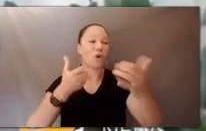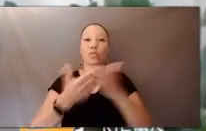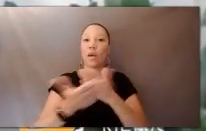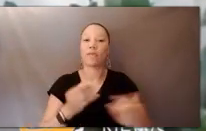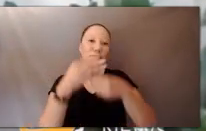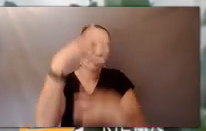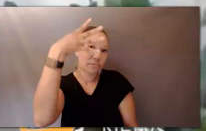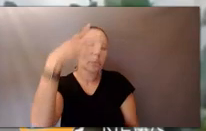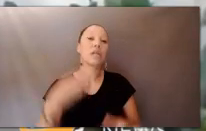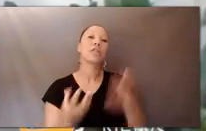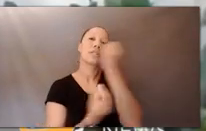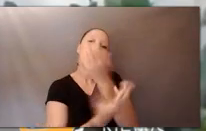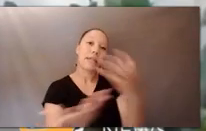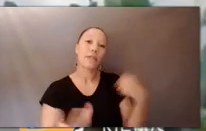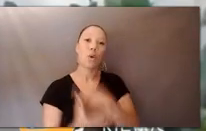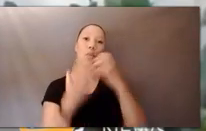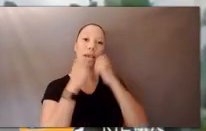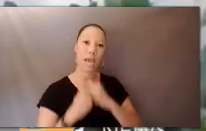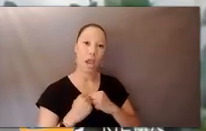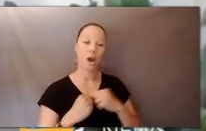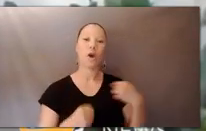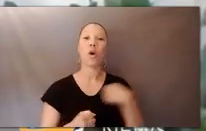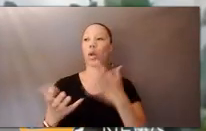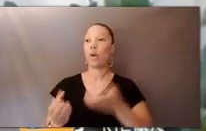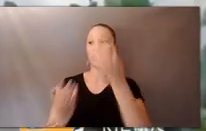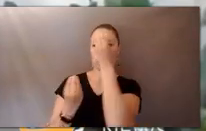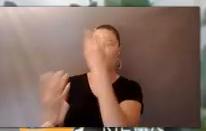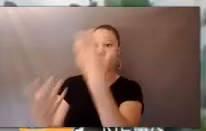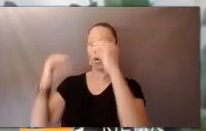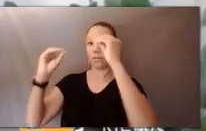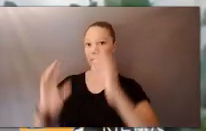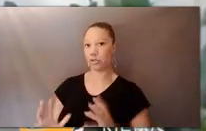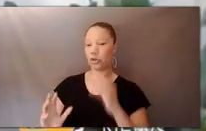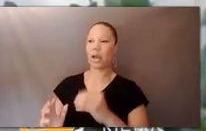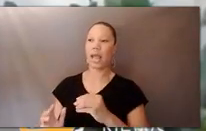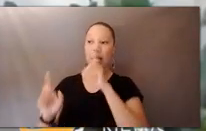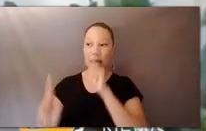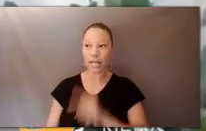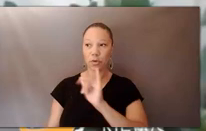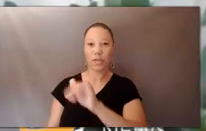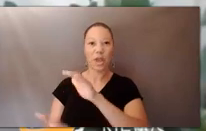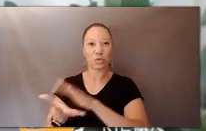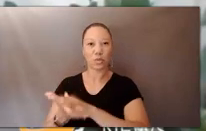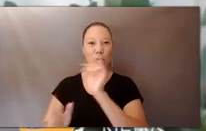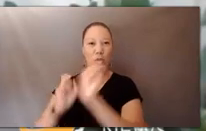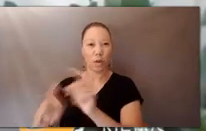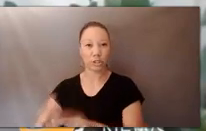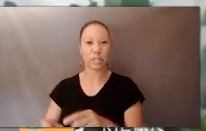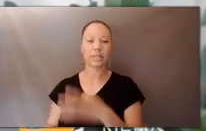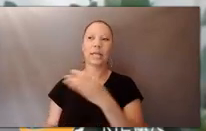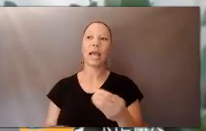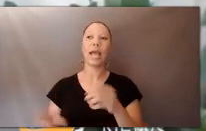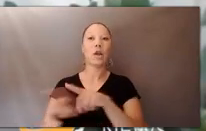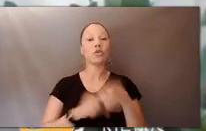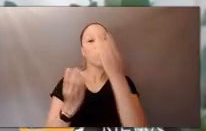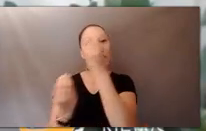know that we care. We really try to keep our teachers well informed and answer their site-specific questions and clarify the information coming out from the district so